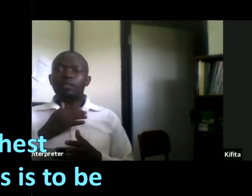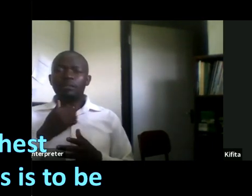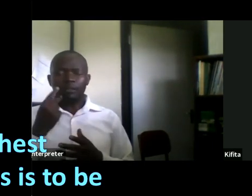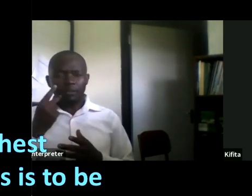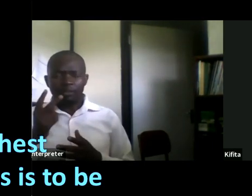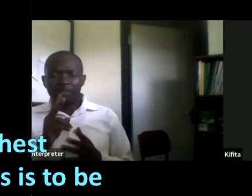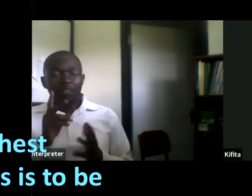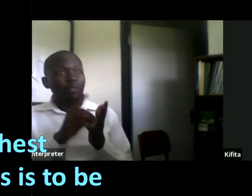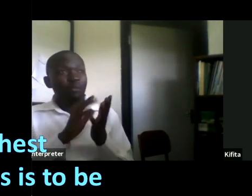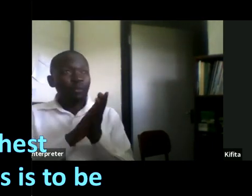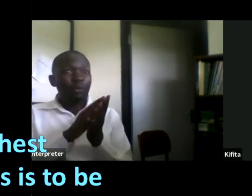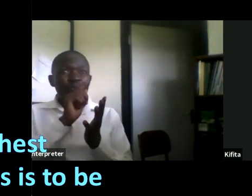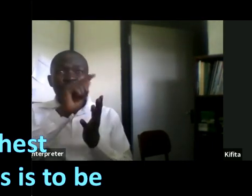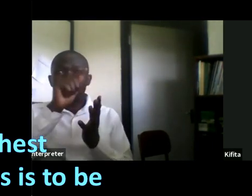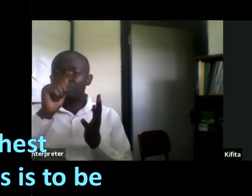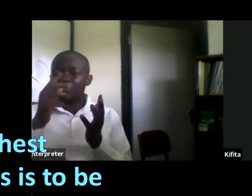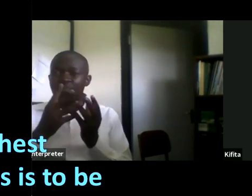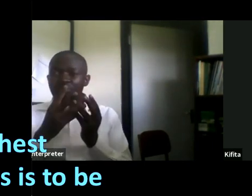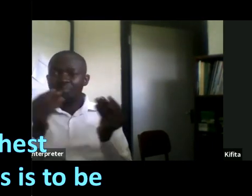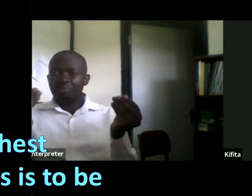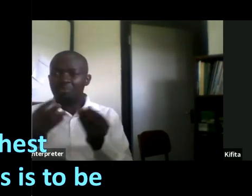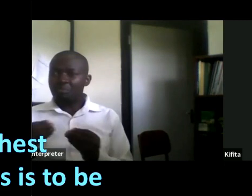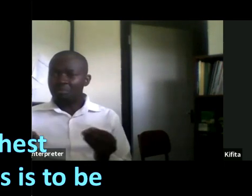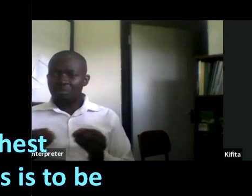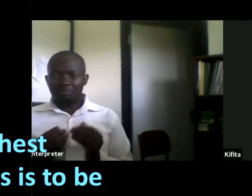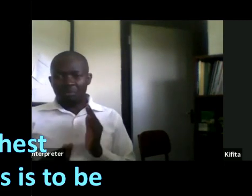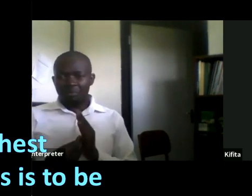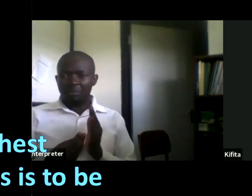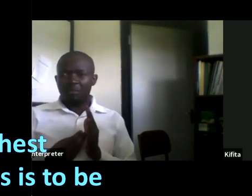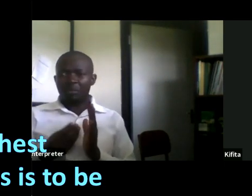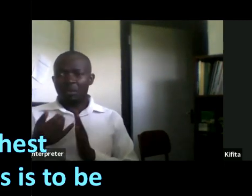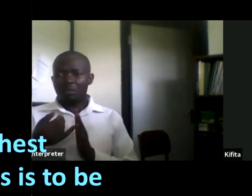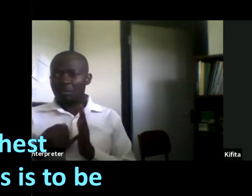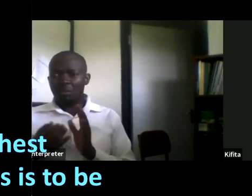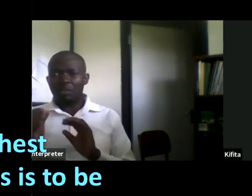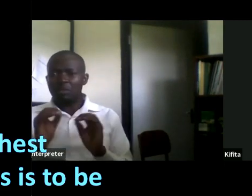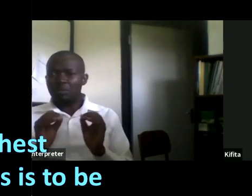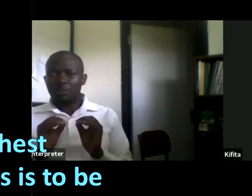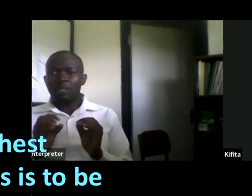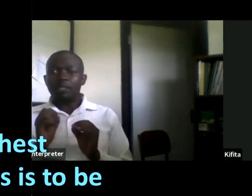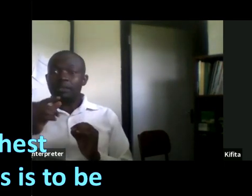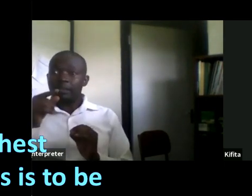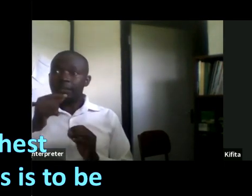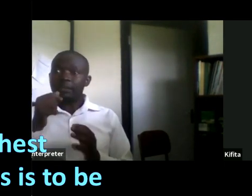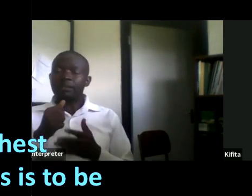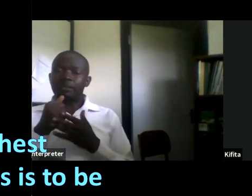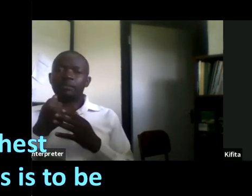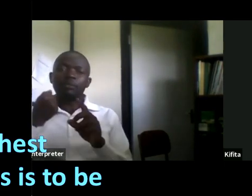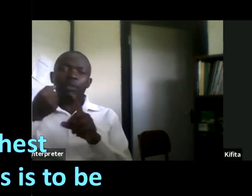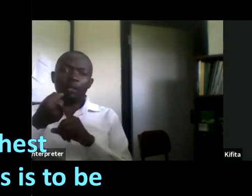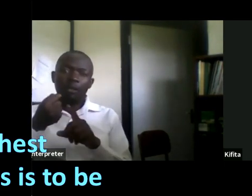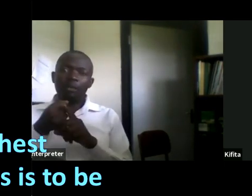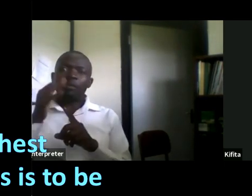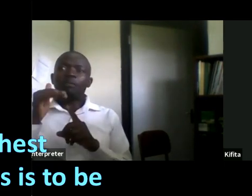that are coming up. So this is something that is being advocated very strongly by the